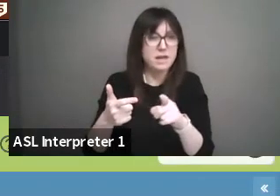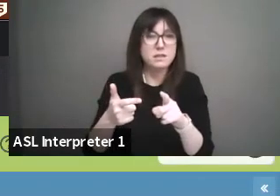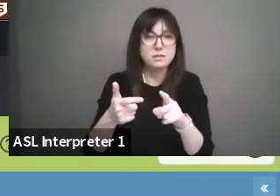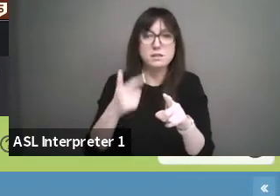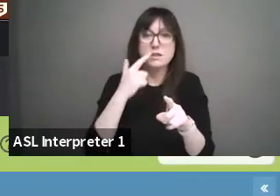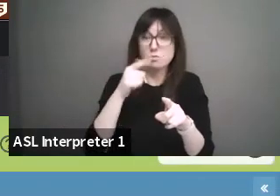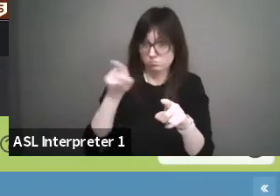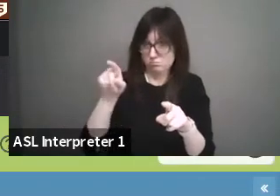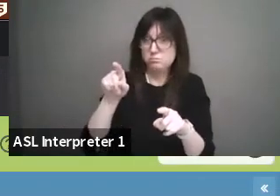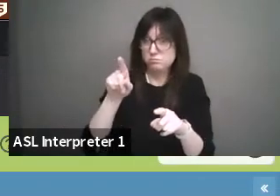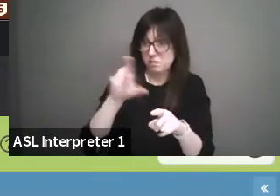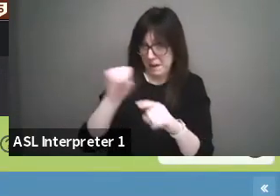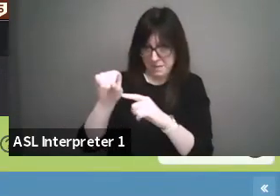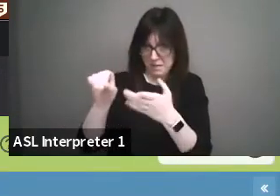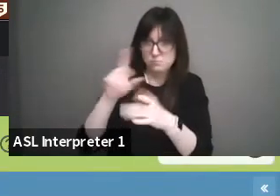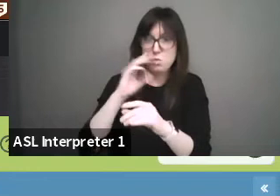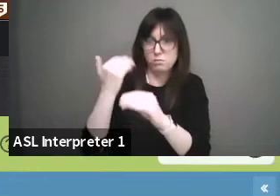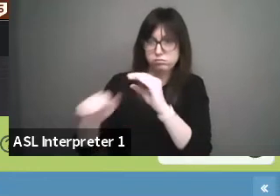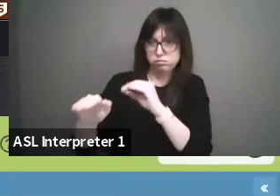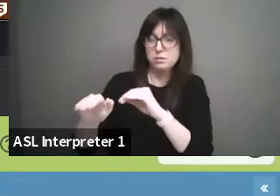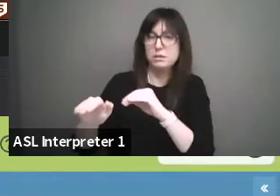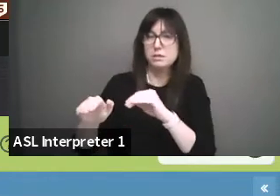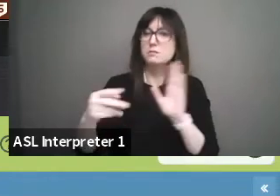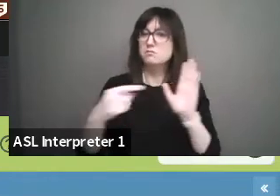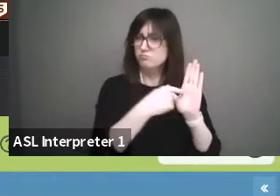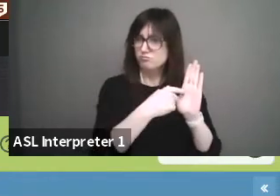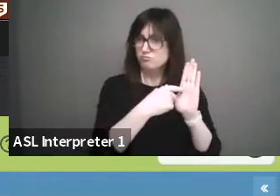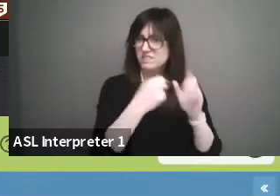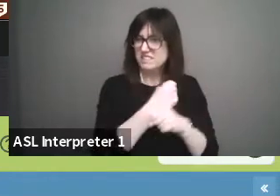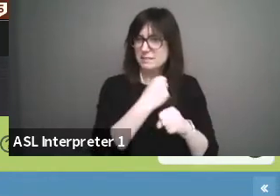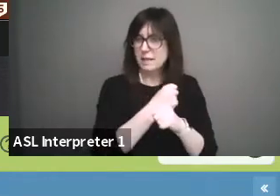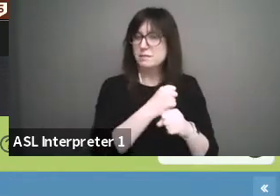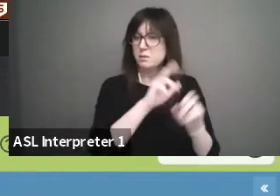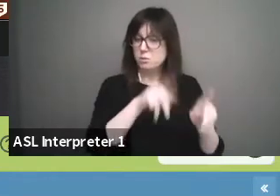from Vidyard telling you how long someone watched that video.